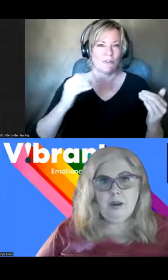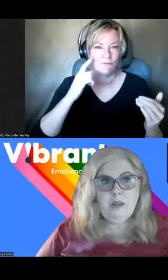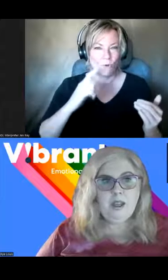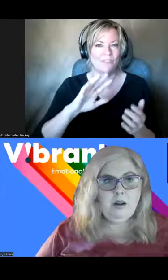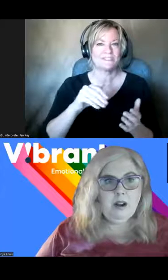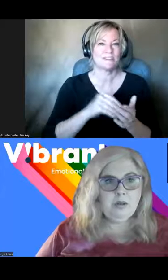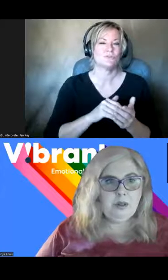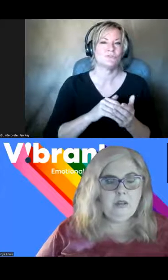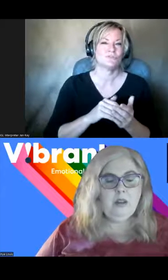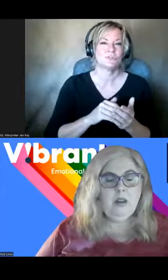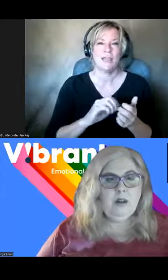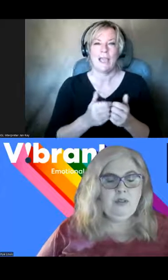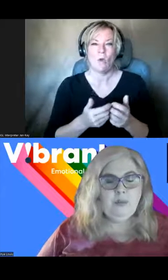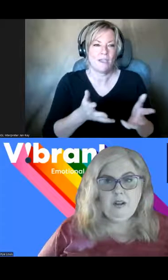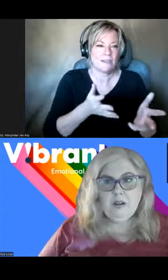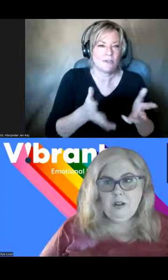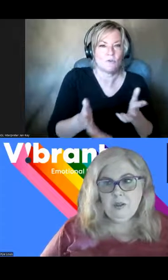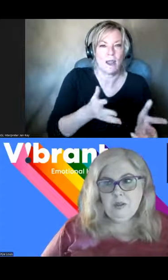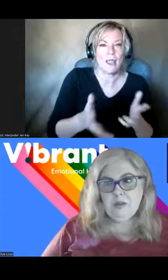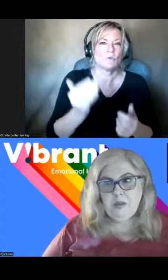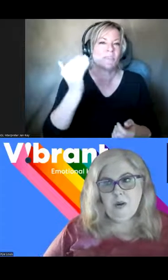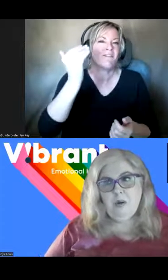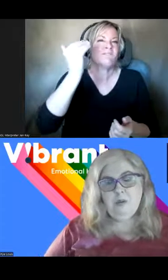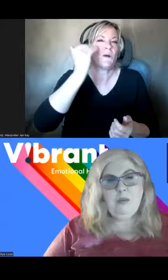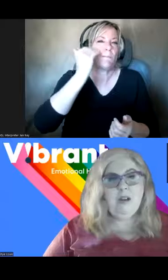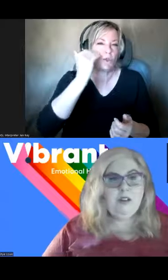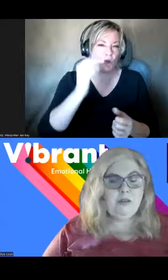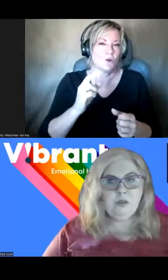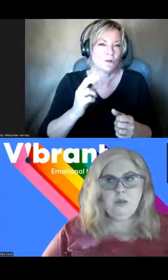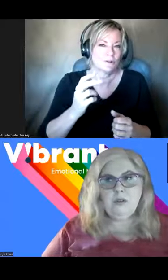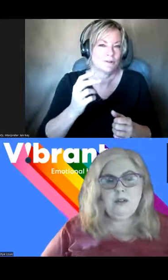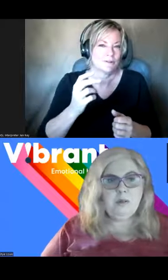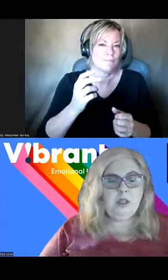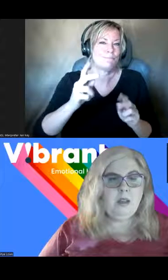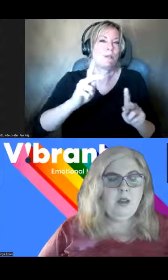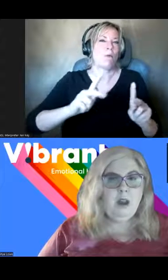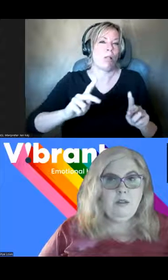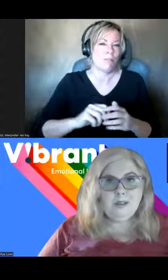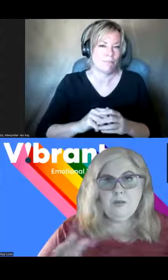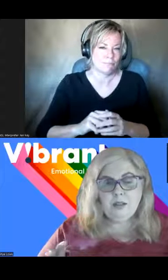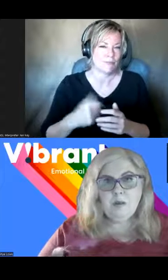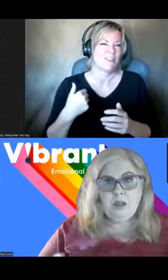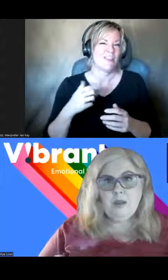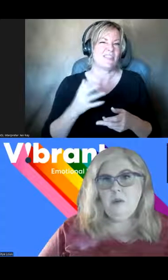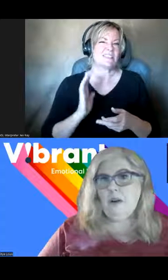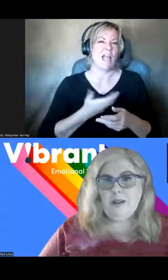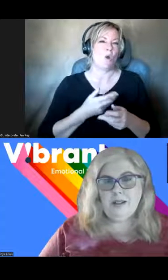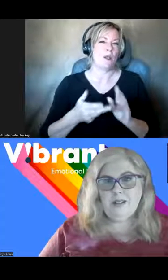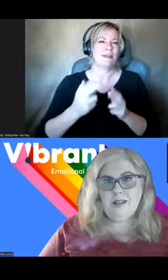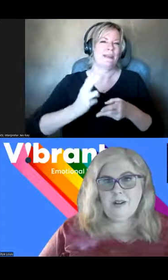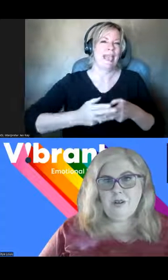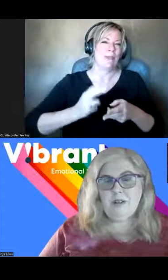terms of how they interact with familiar users, or familiar individuals, as that's the phrase that we use.